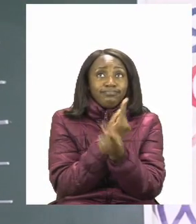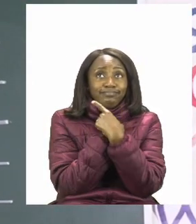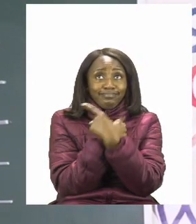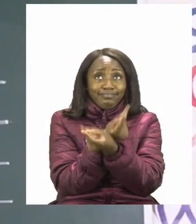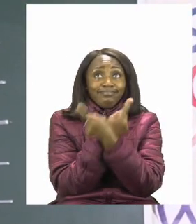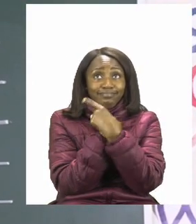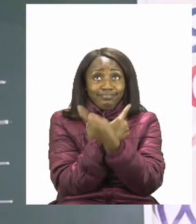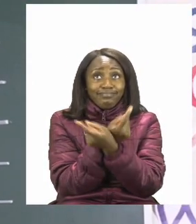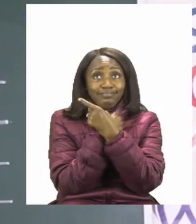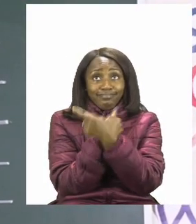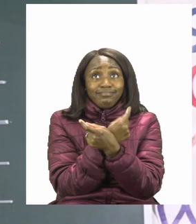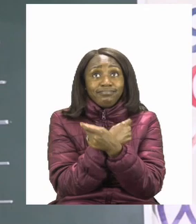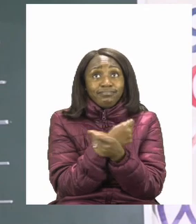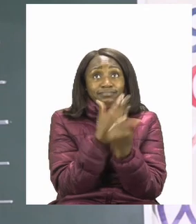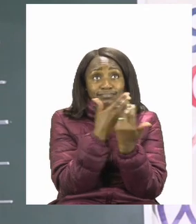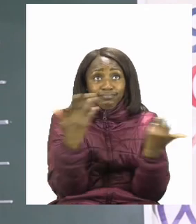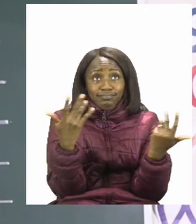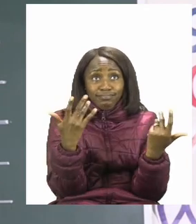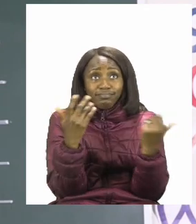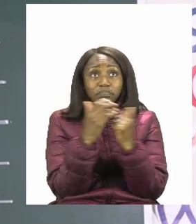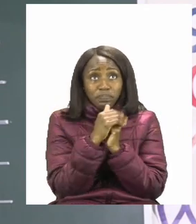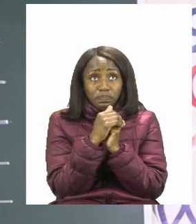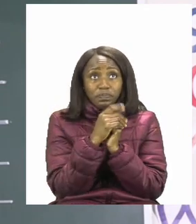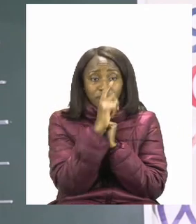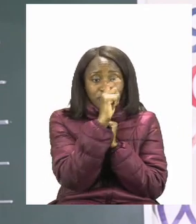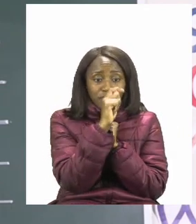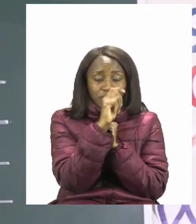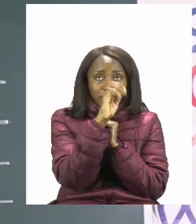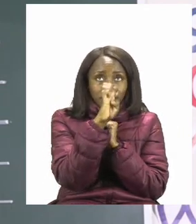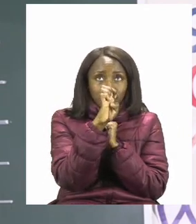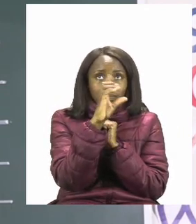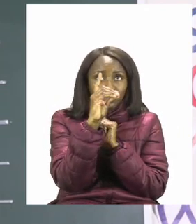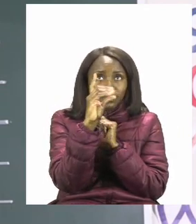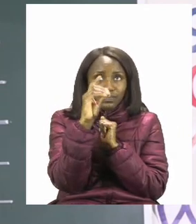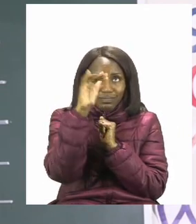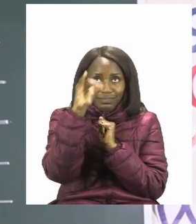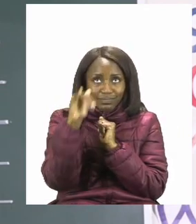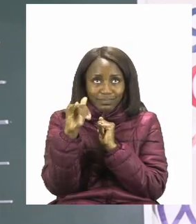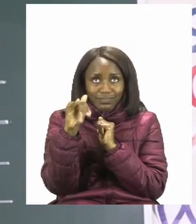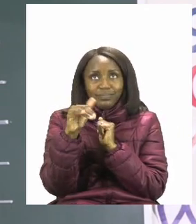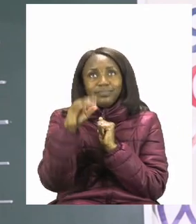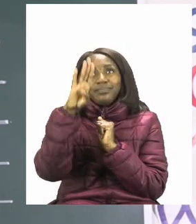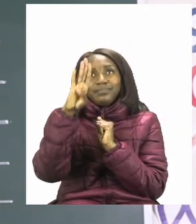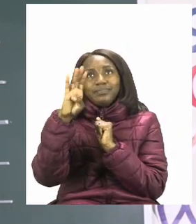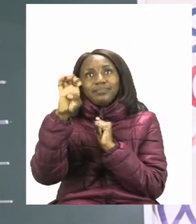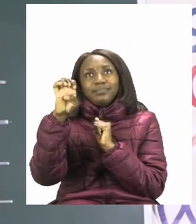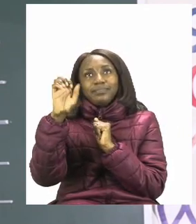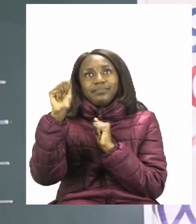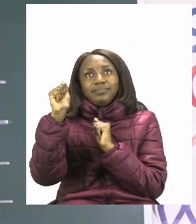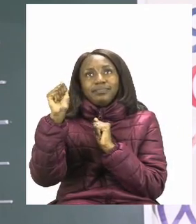bear. They would like us to use the phrase teddy bear.